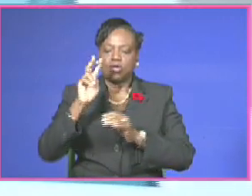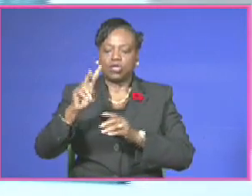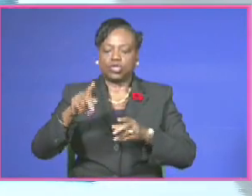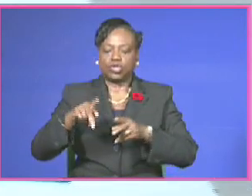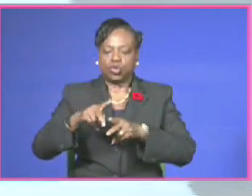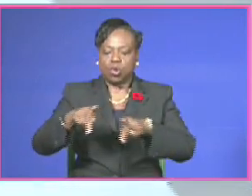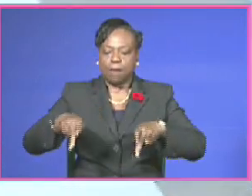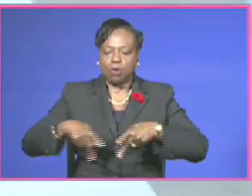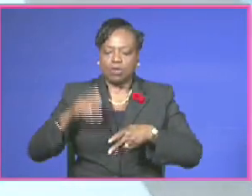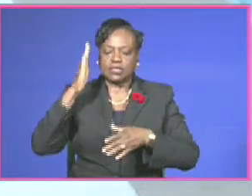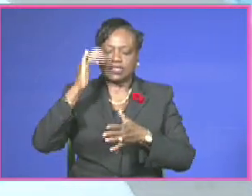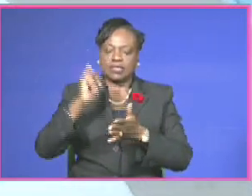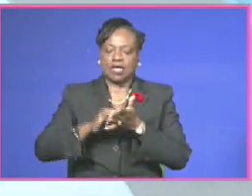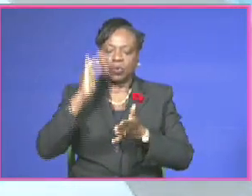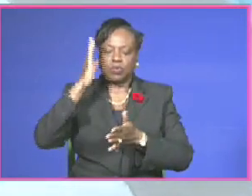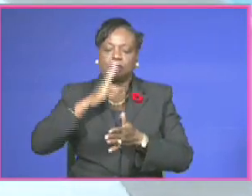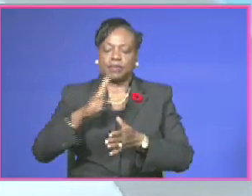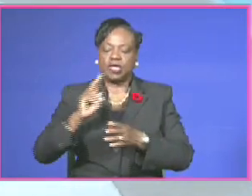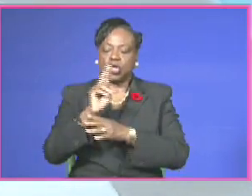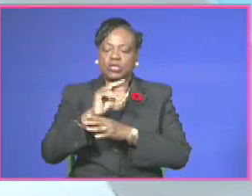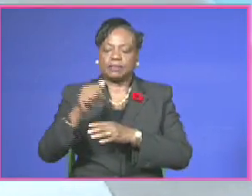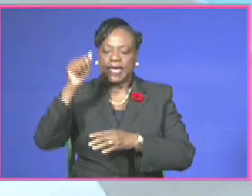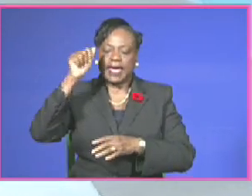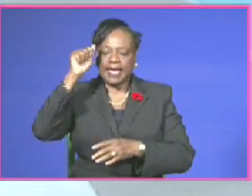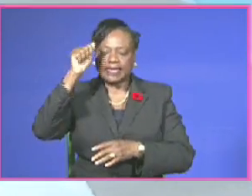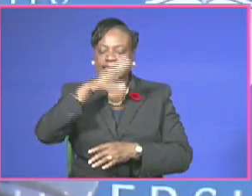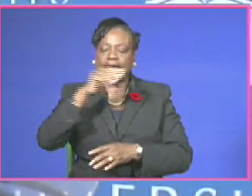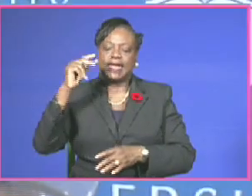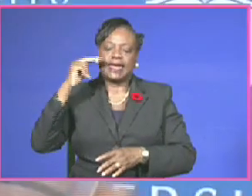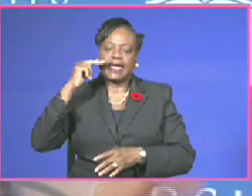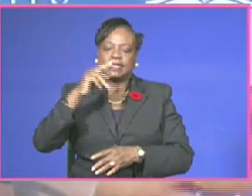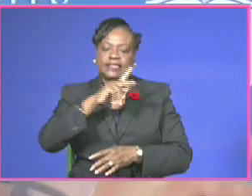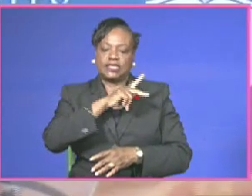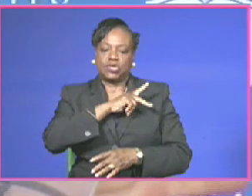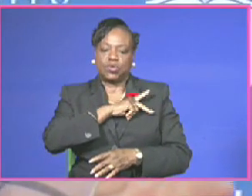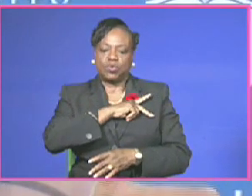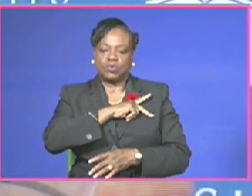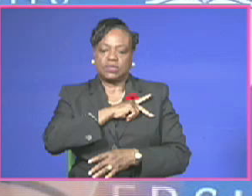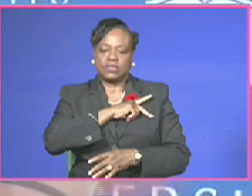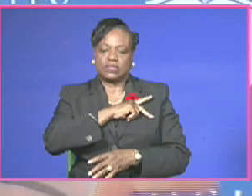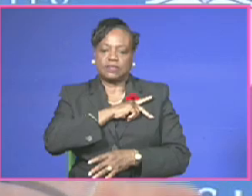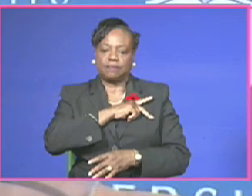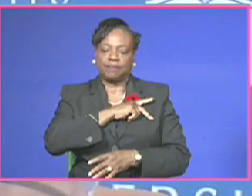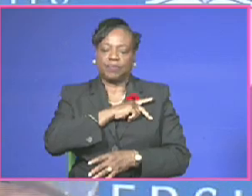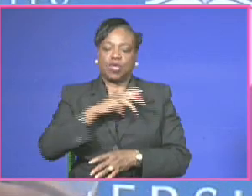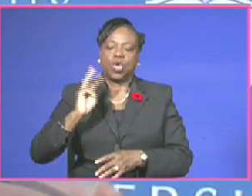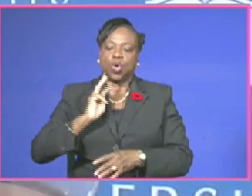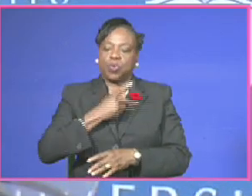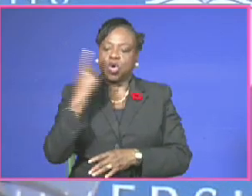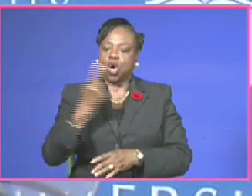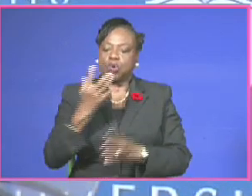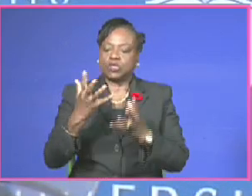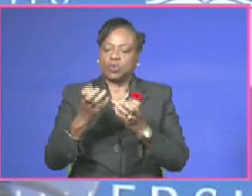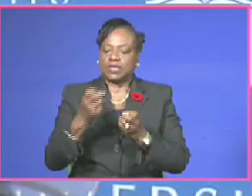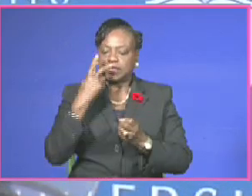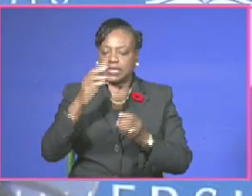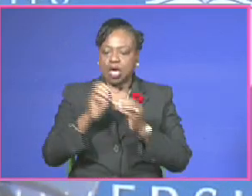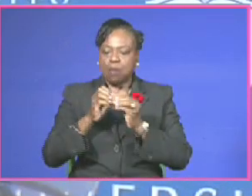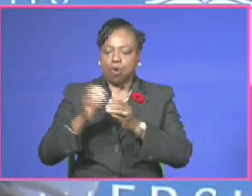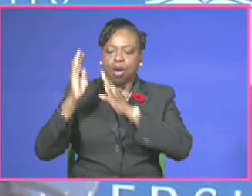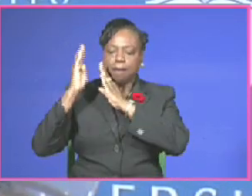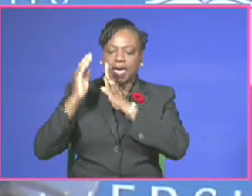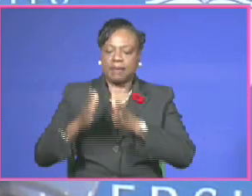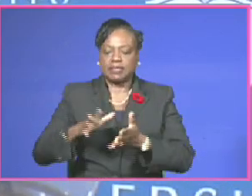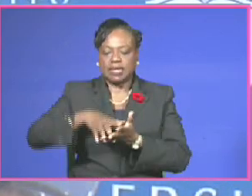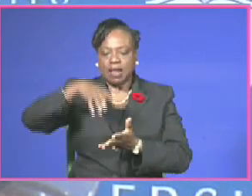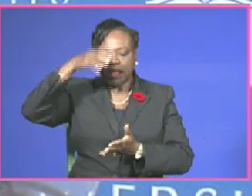who will be teaching the swimming classes. We always wanted to see more Bahamians to learn how to swim. We go into the schools right